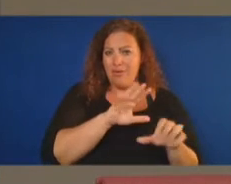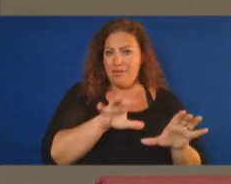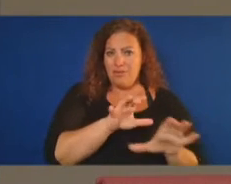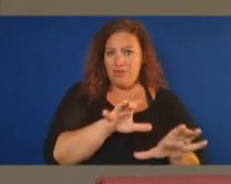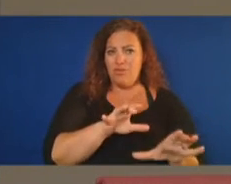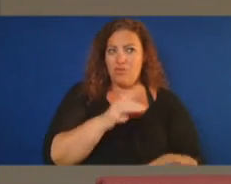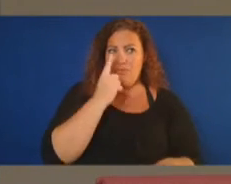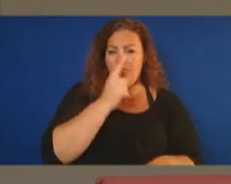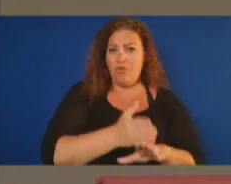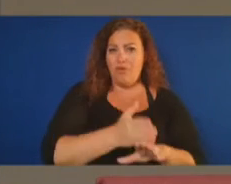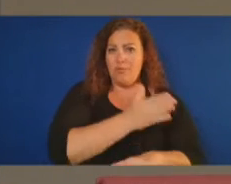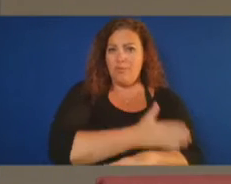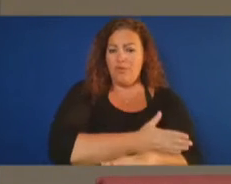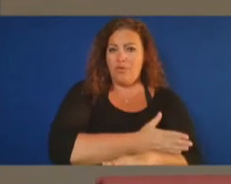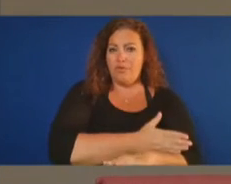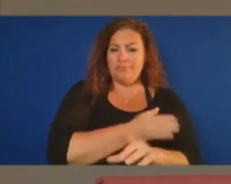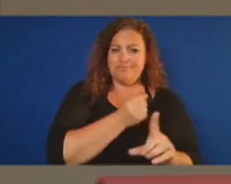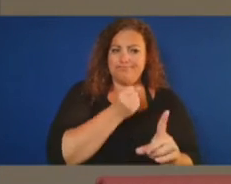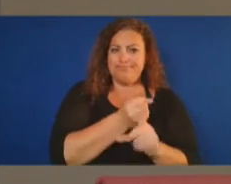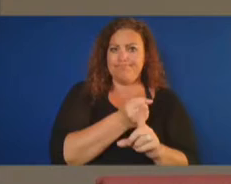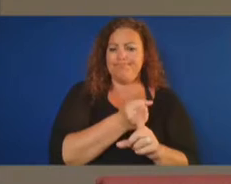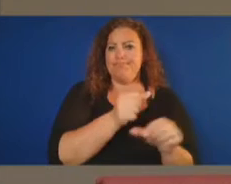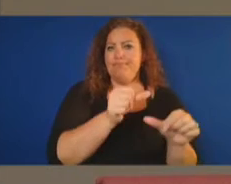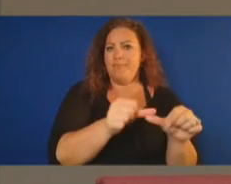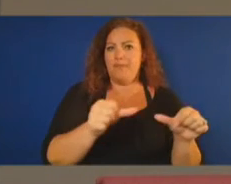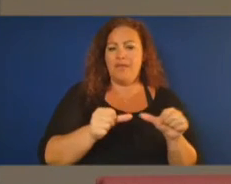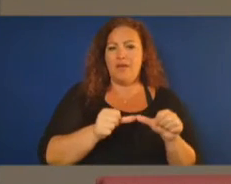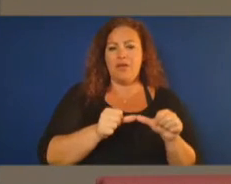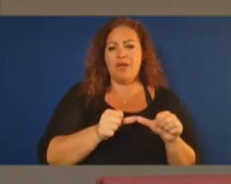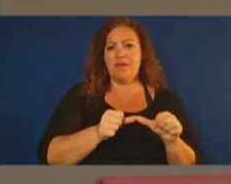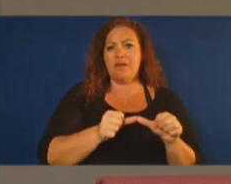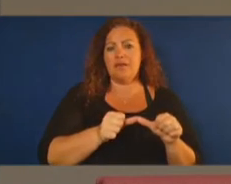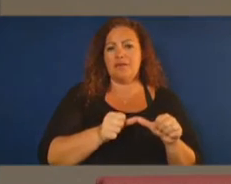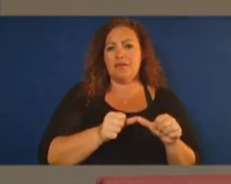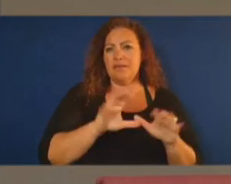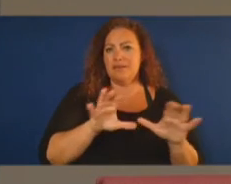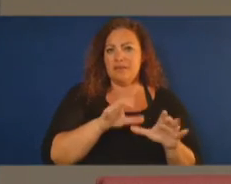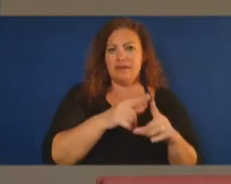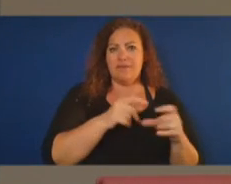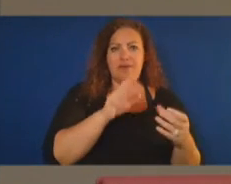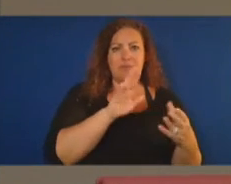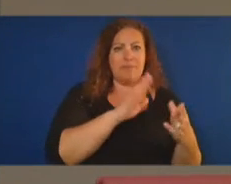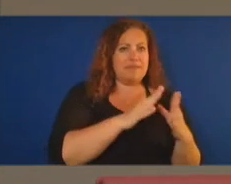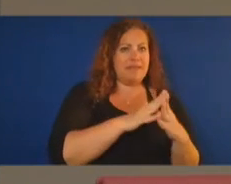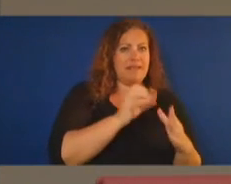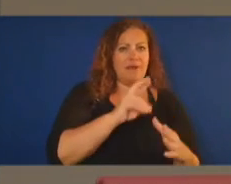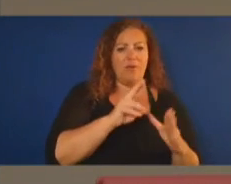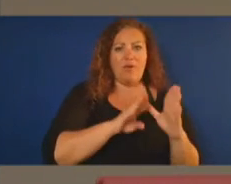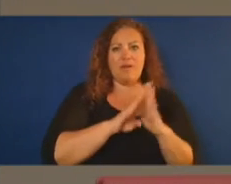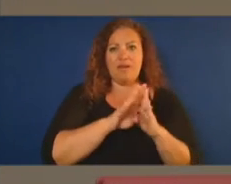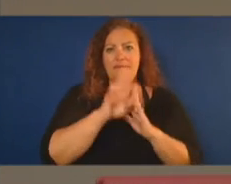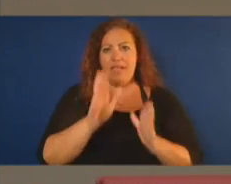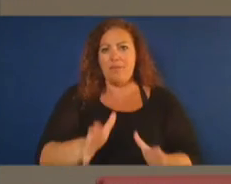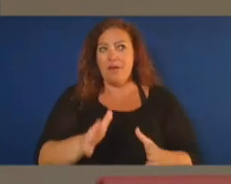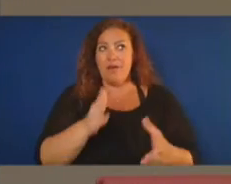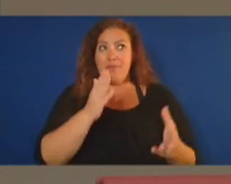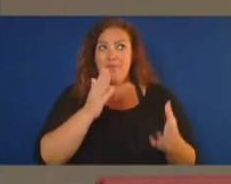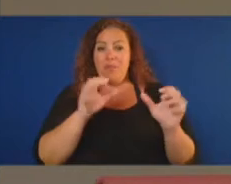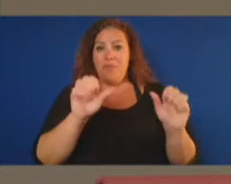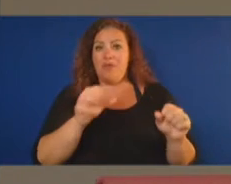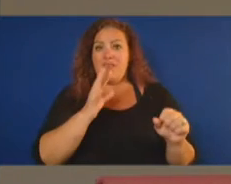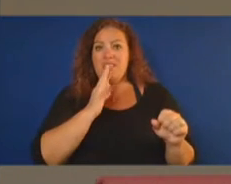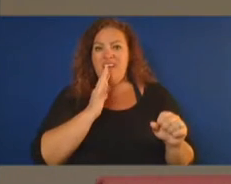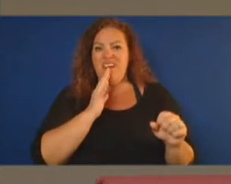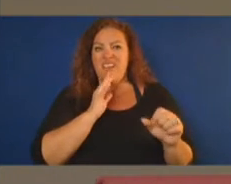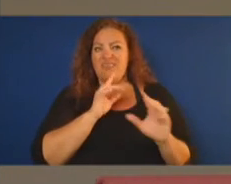improve the impact on on the area that if it's done by the city or or the developer and maybe we can talk offline